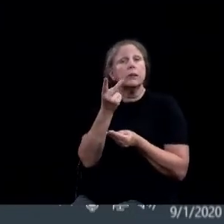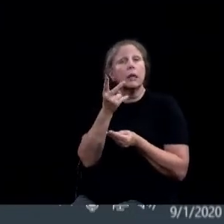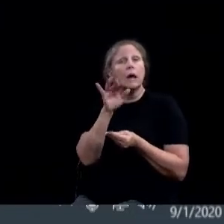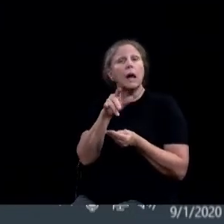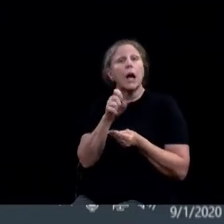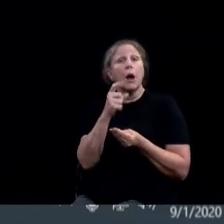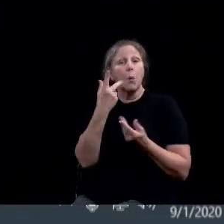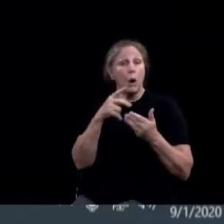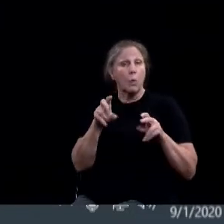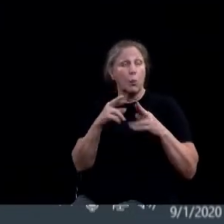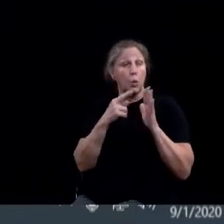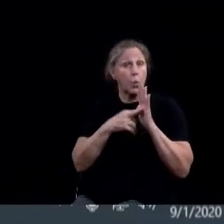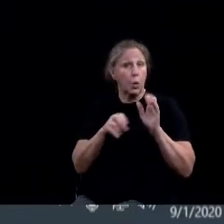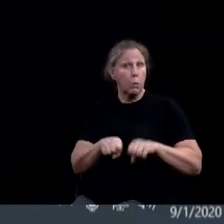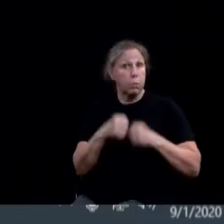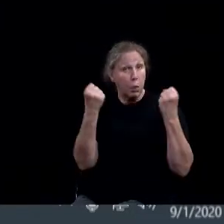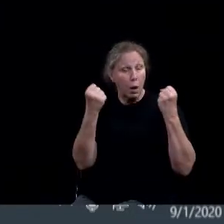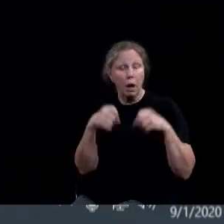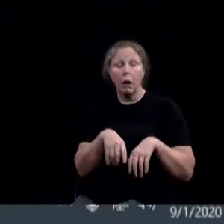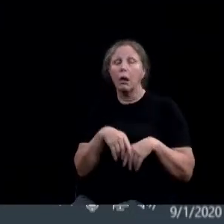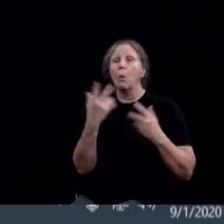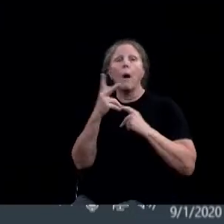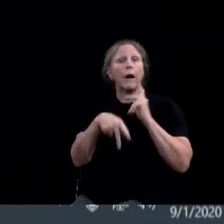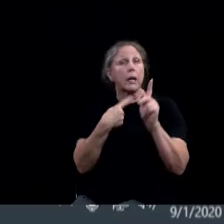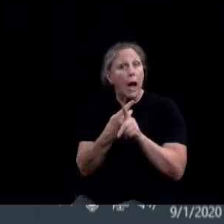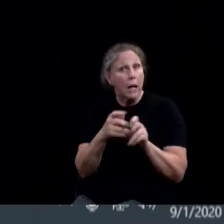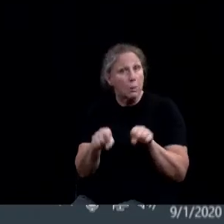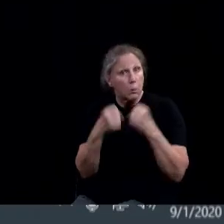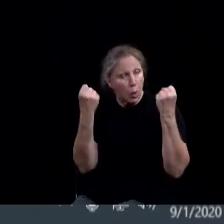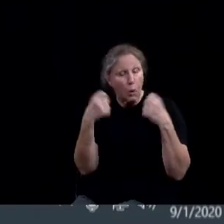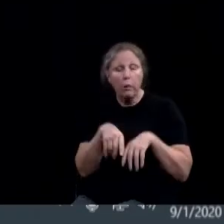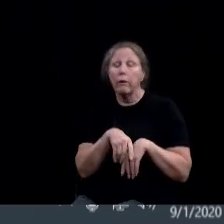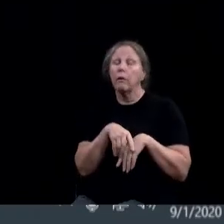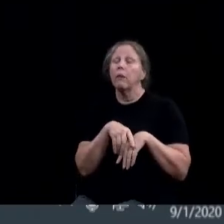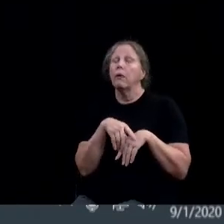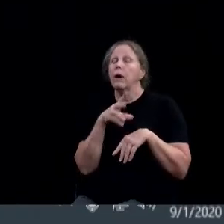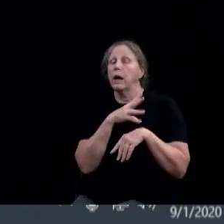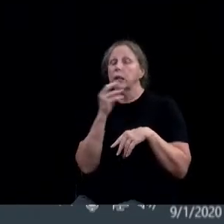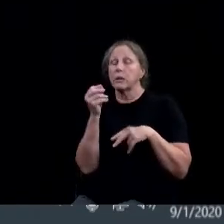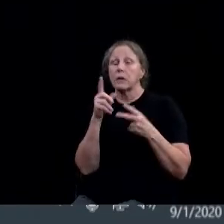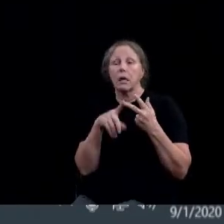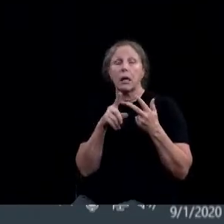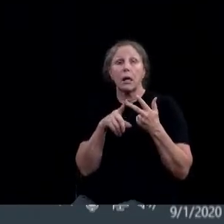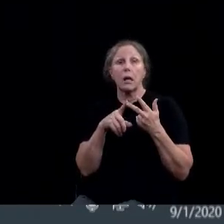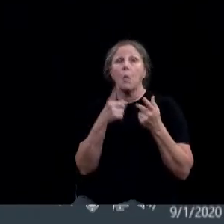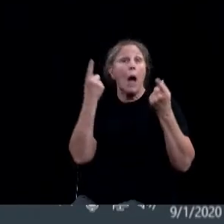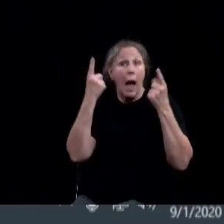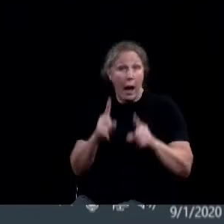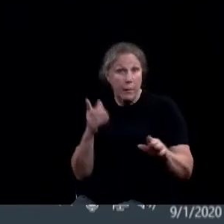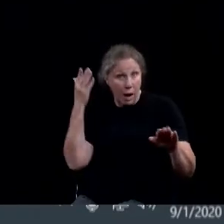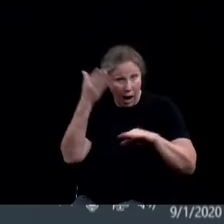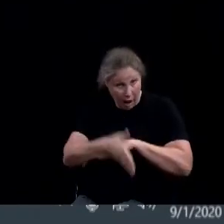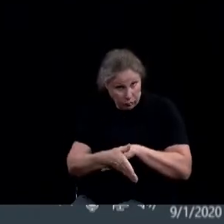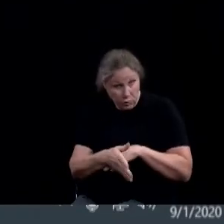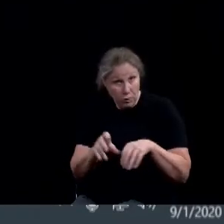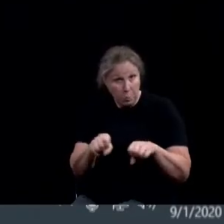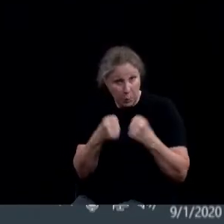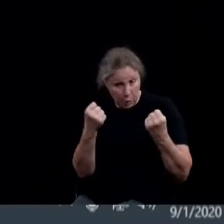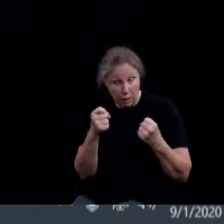are, and what result has taken place, and what's open and what's closed as